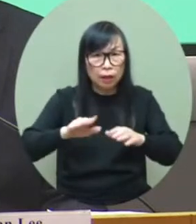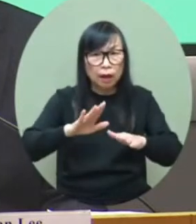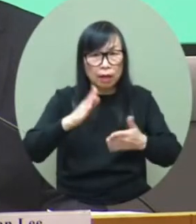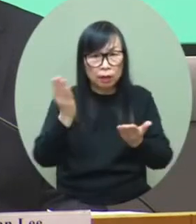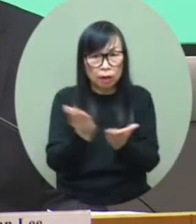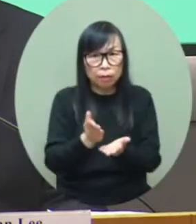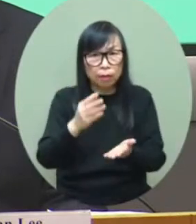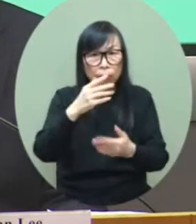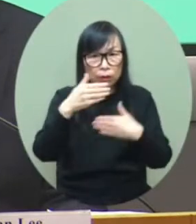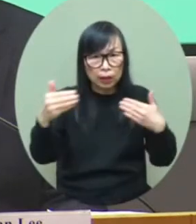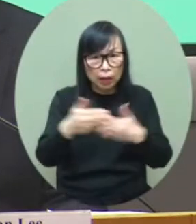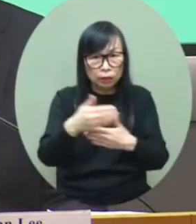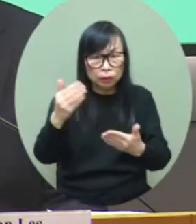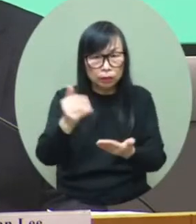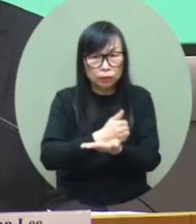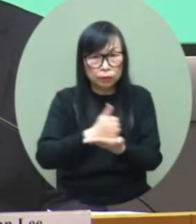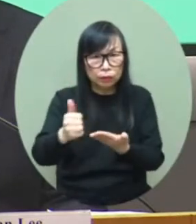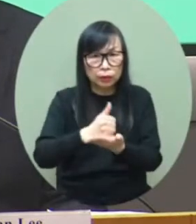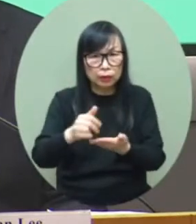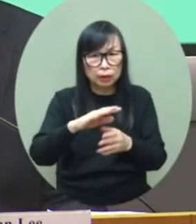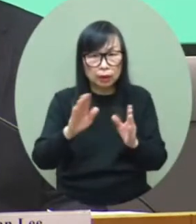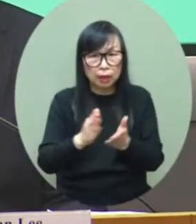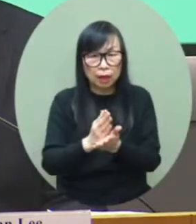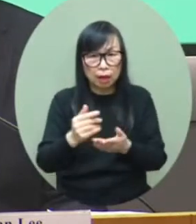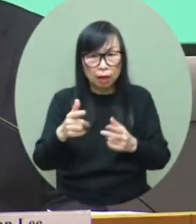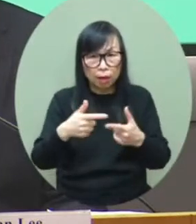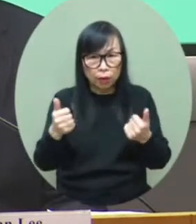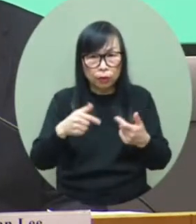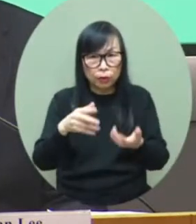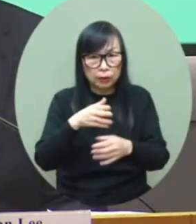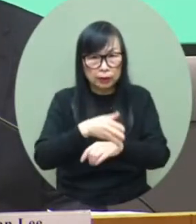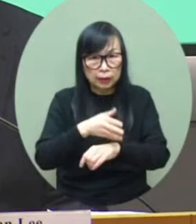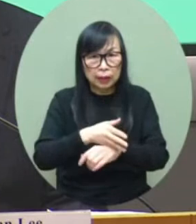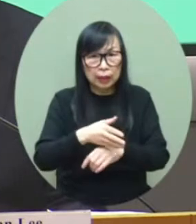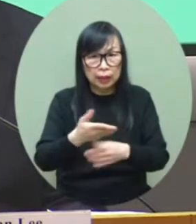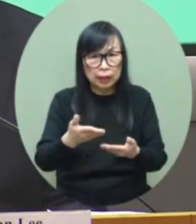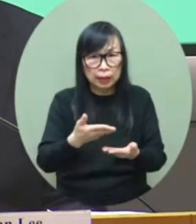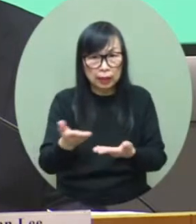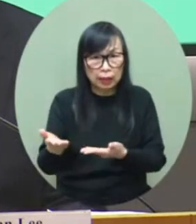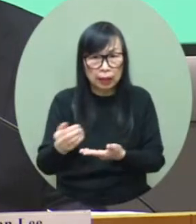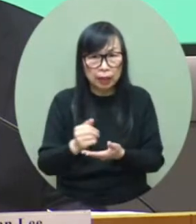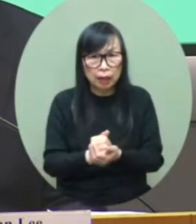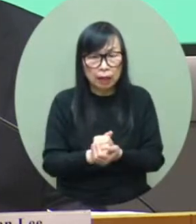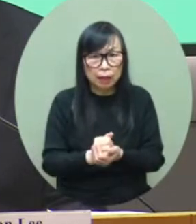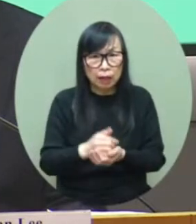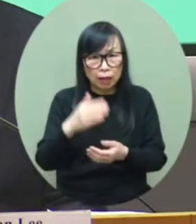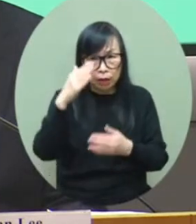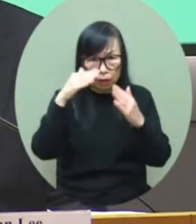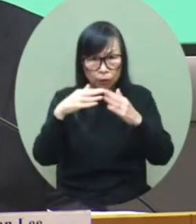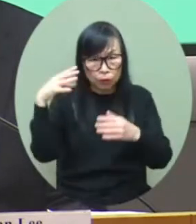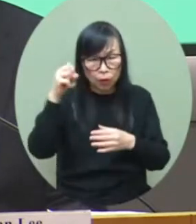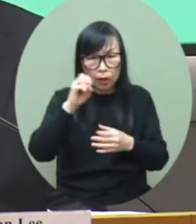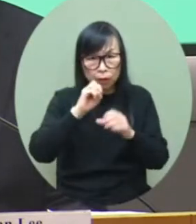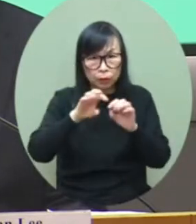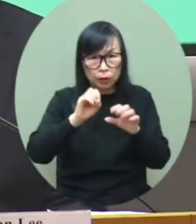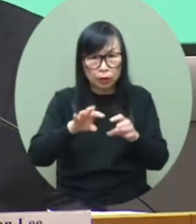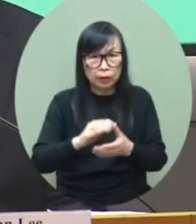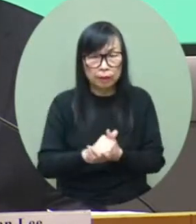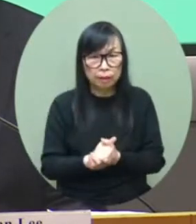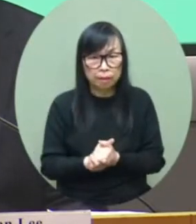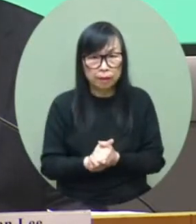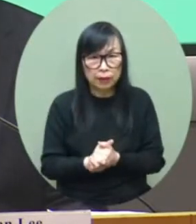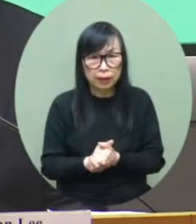joint command center. If necessary, we'll make the response proactively, make sure traffic and transport